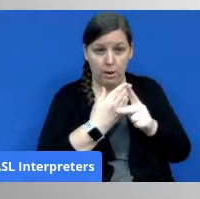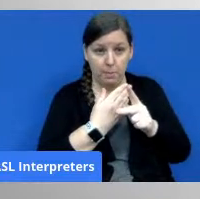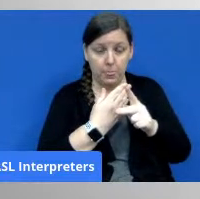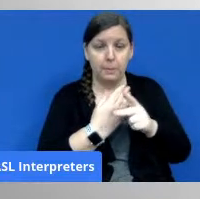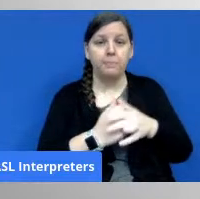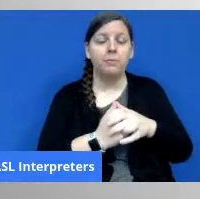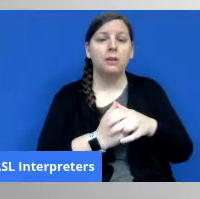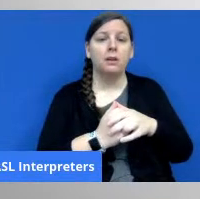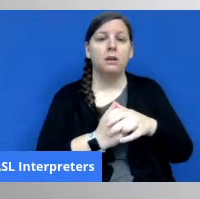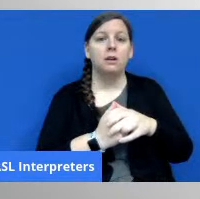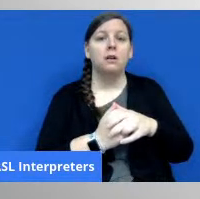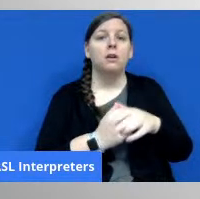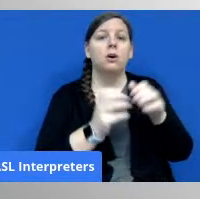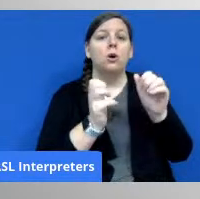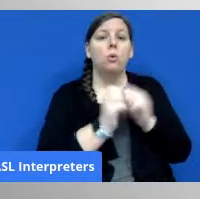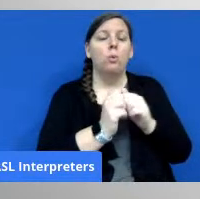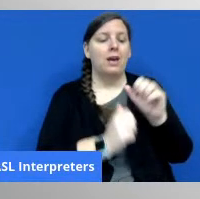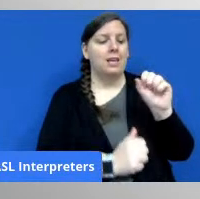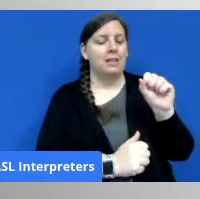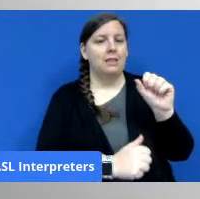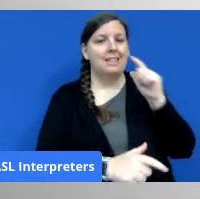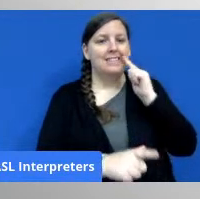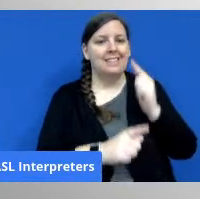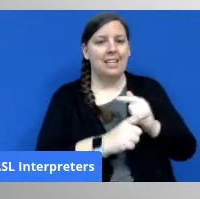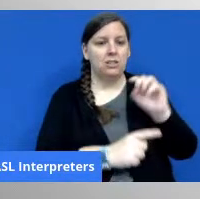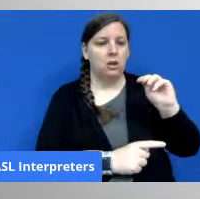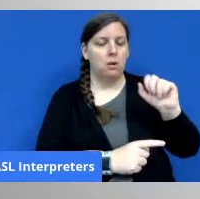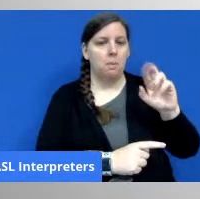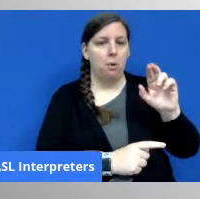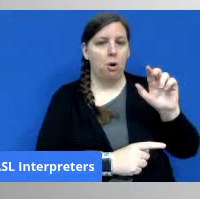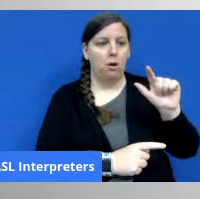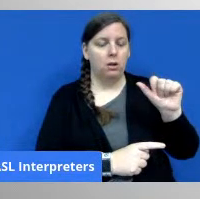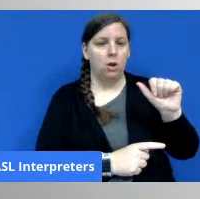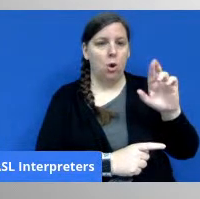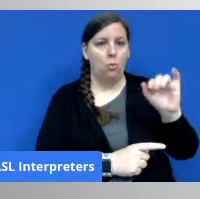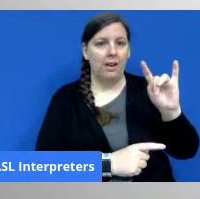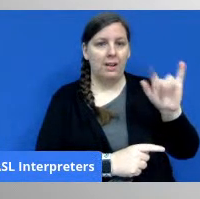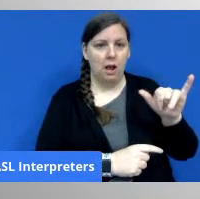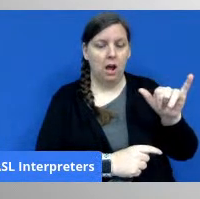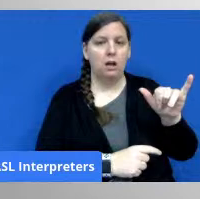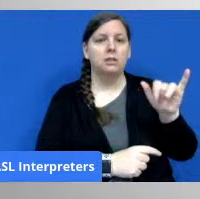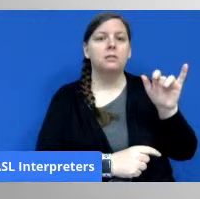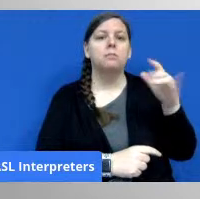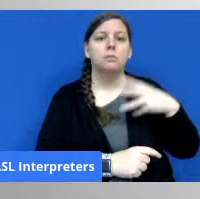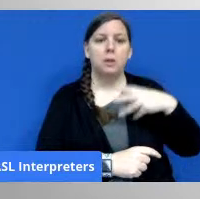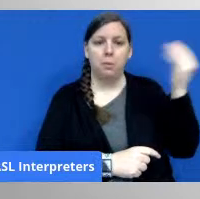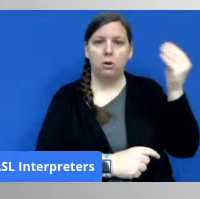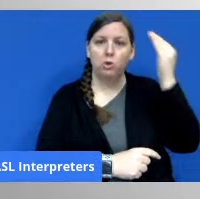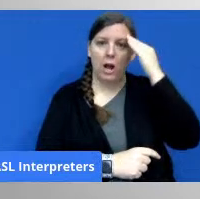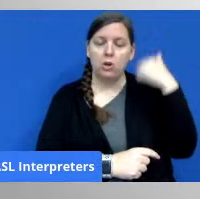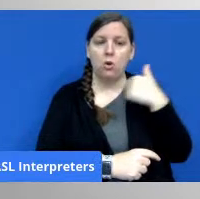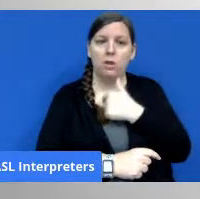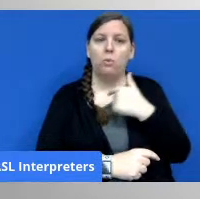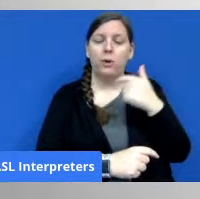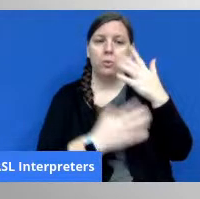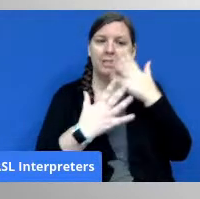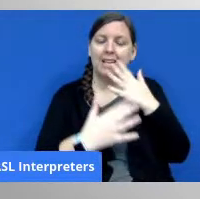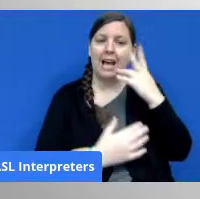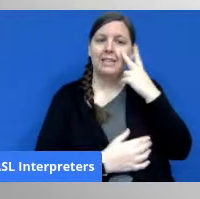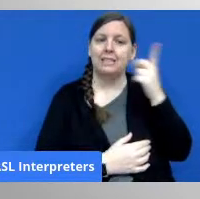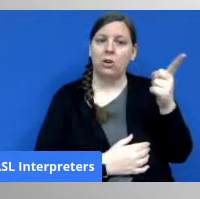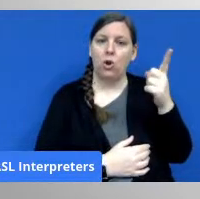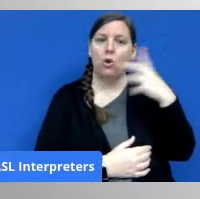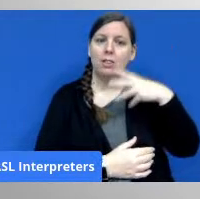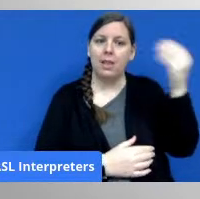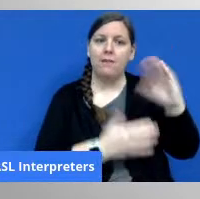With Sister Margarita's departure, I know we were all sad to see her leave the community, but they are continuing to do amazing work